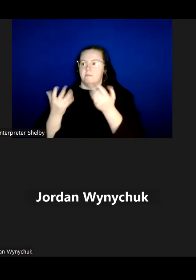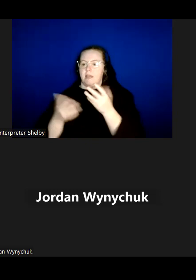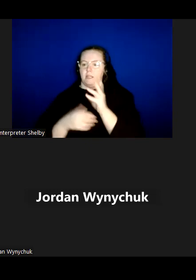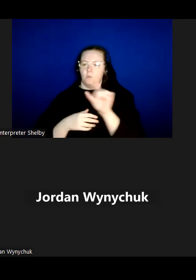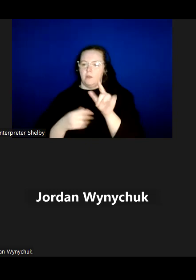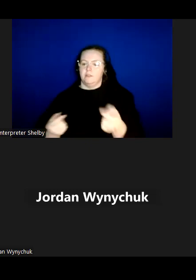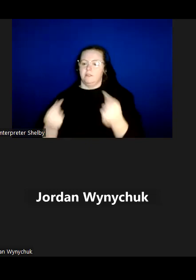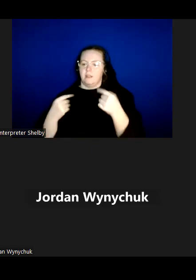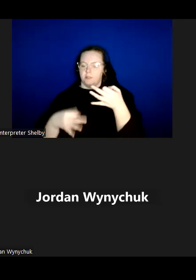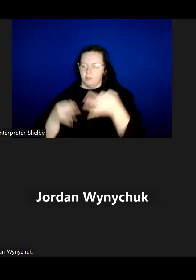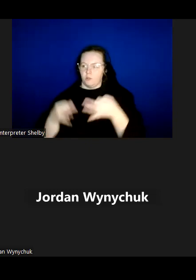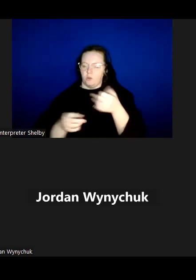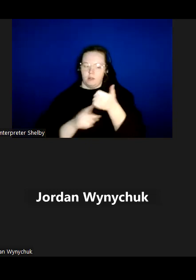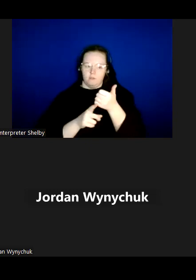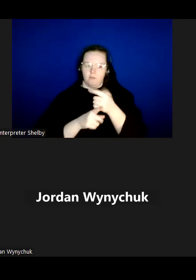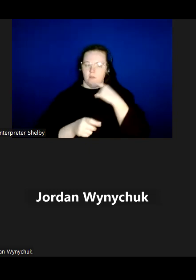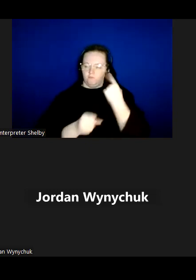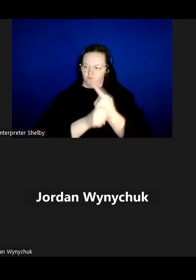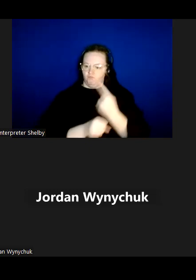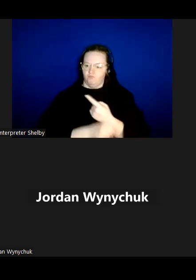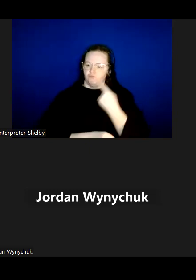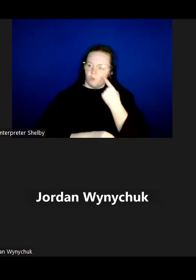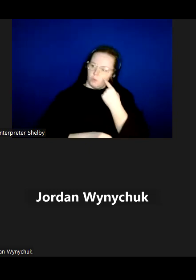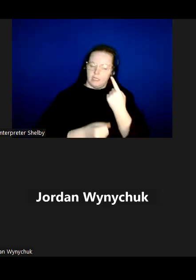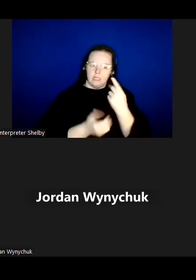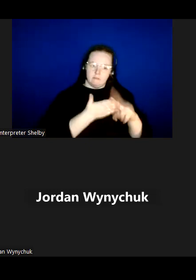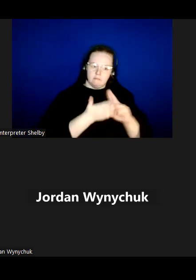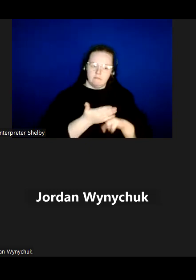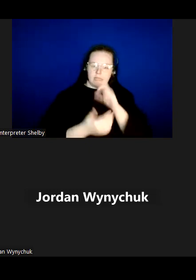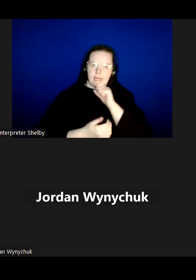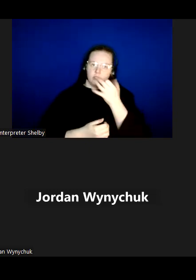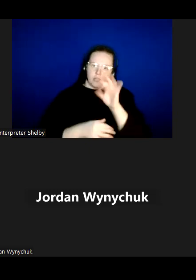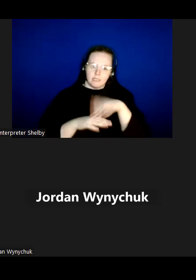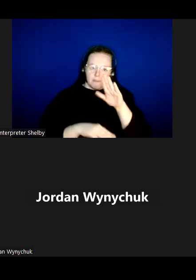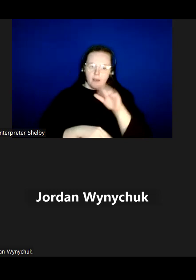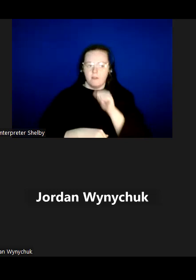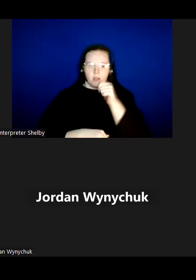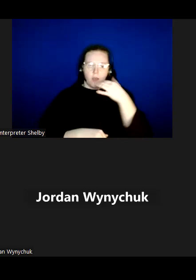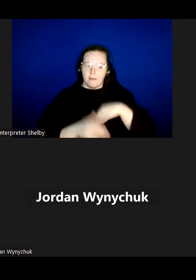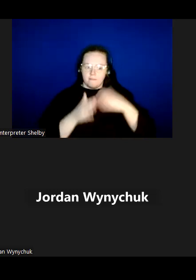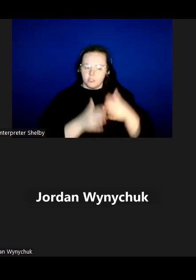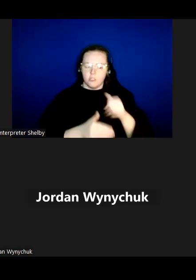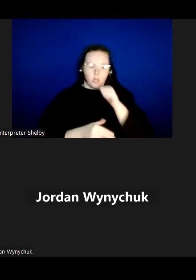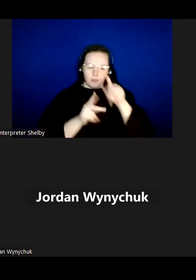and they're properly witnessed by two people who are over the age of 19 who are not beneficiaries and not executors.